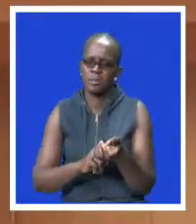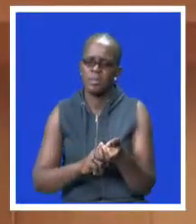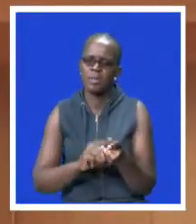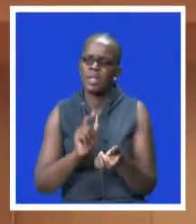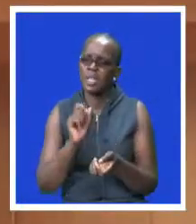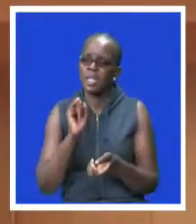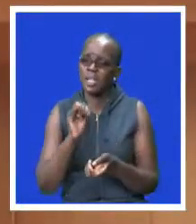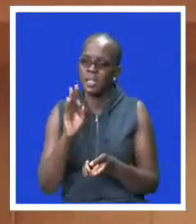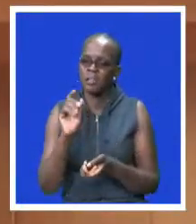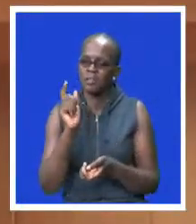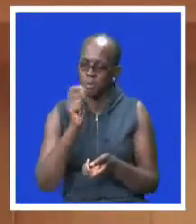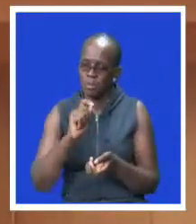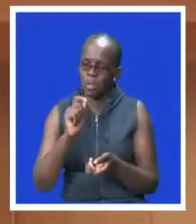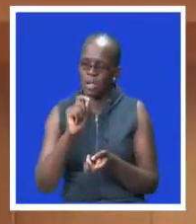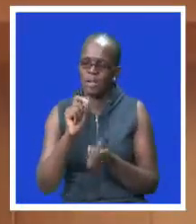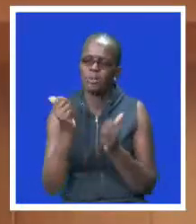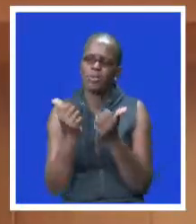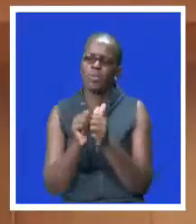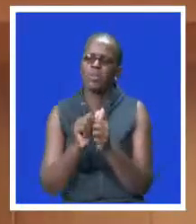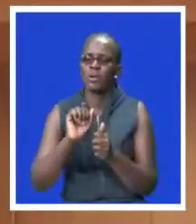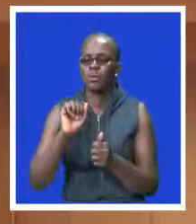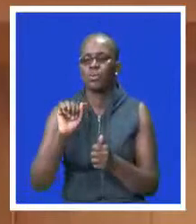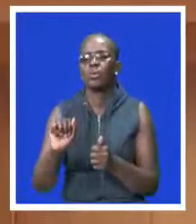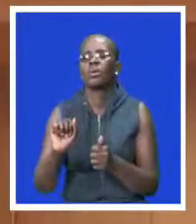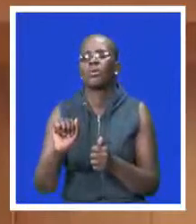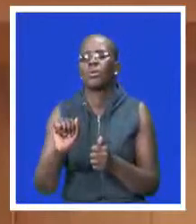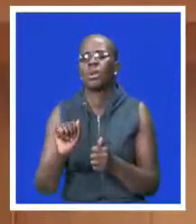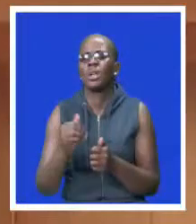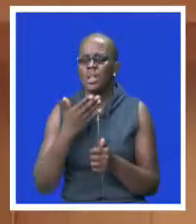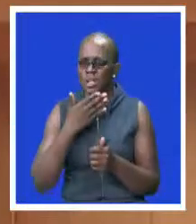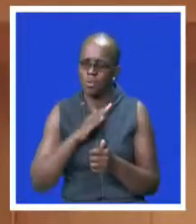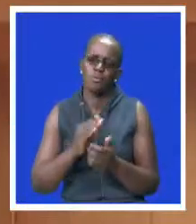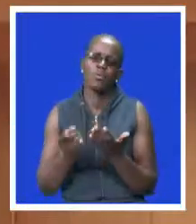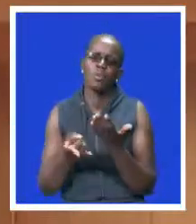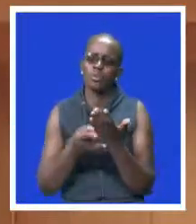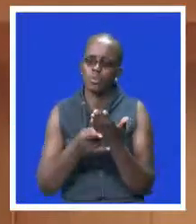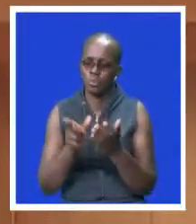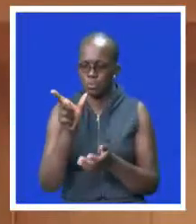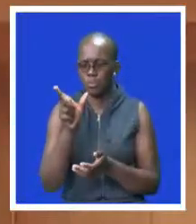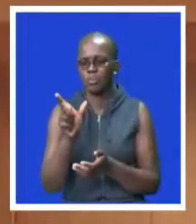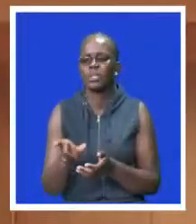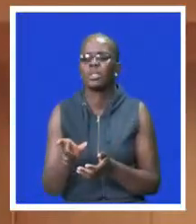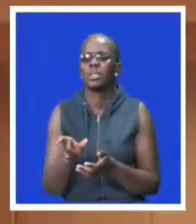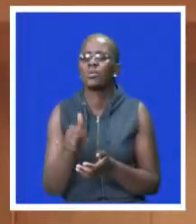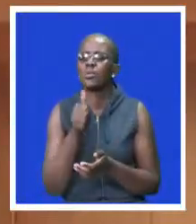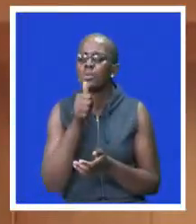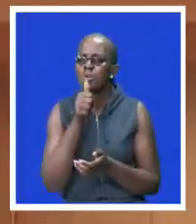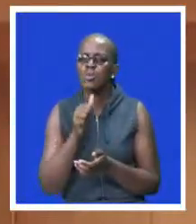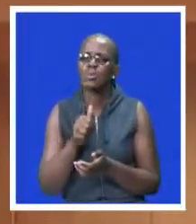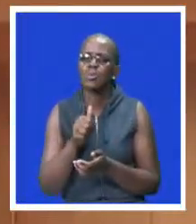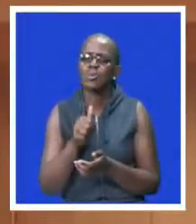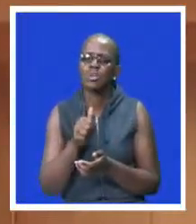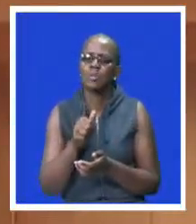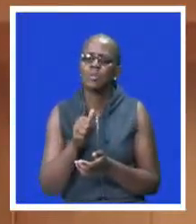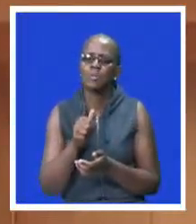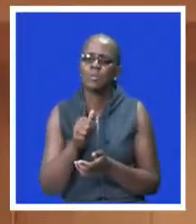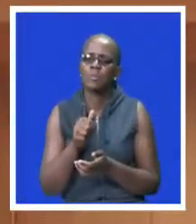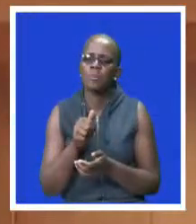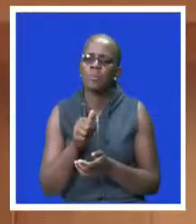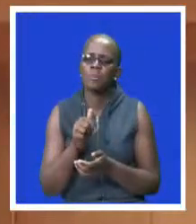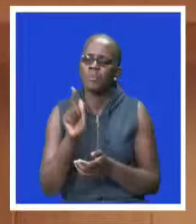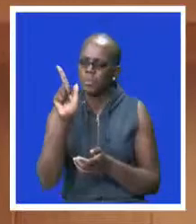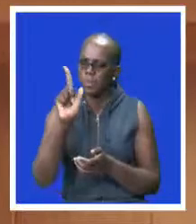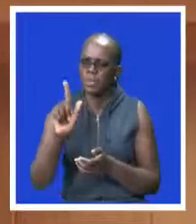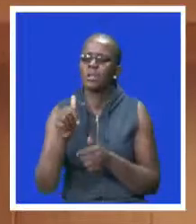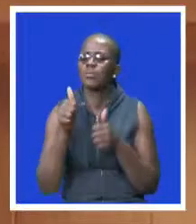what? Whenever you are writing, you want to achieve the purpose. Okay, the purpose is important for you to achieve the purpose by using